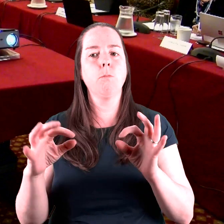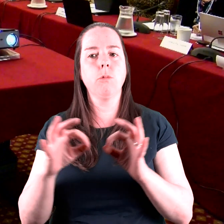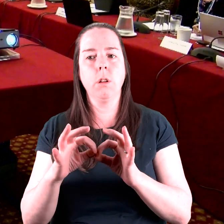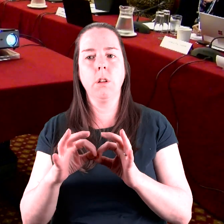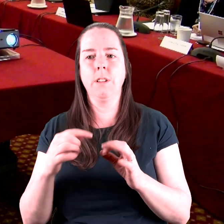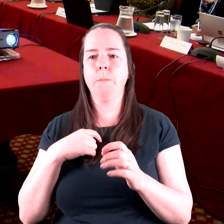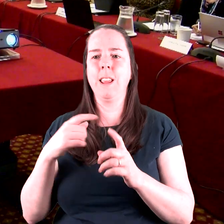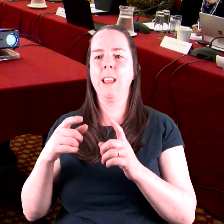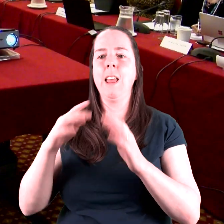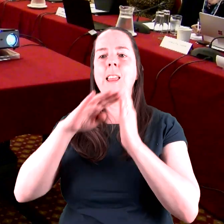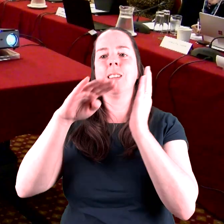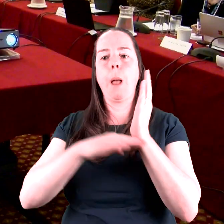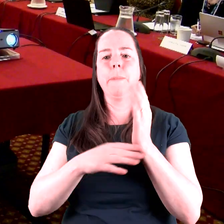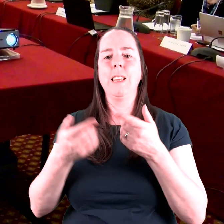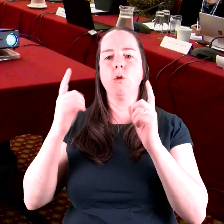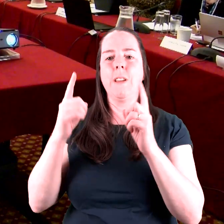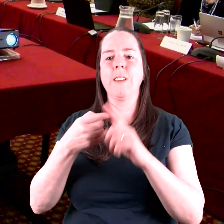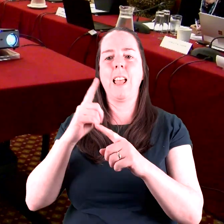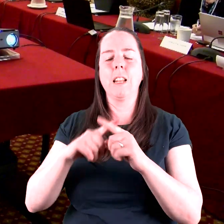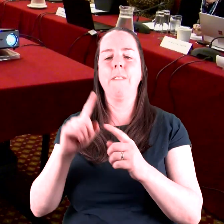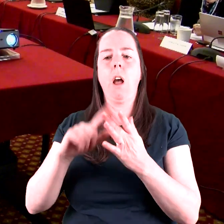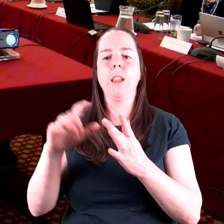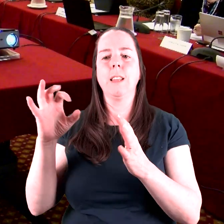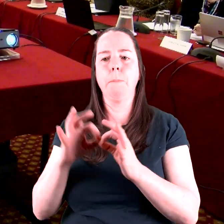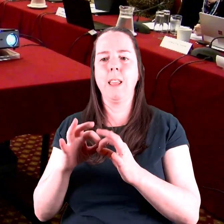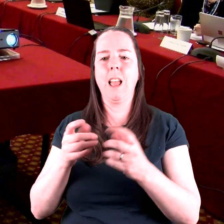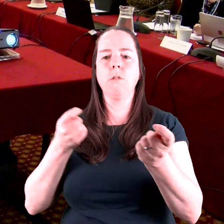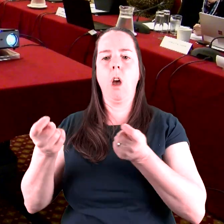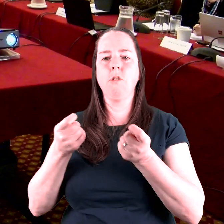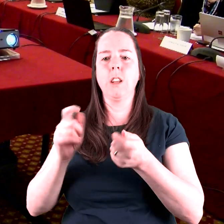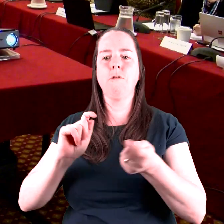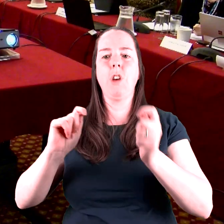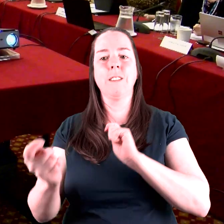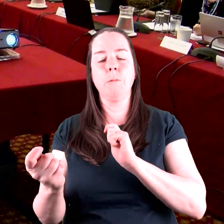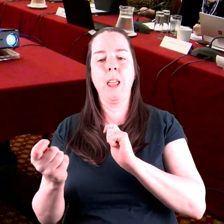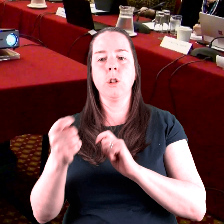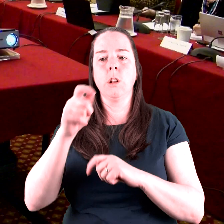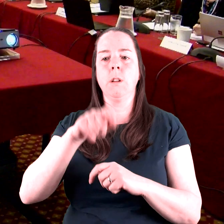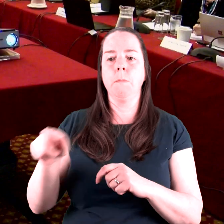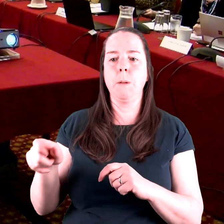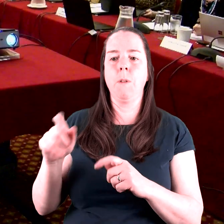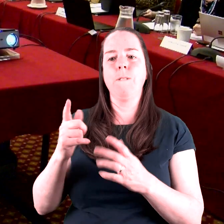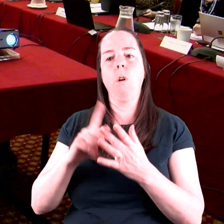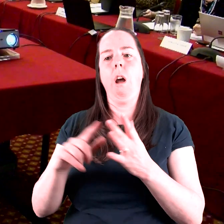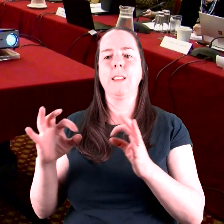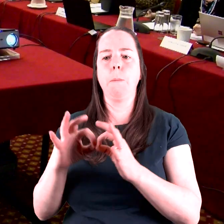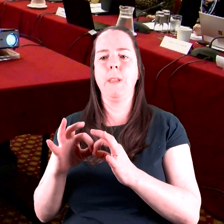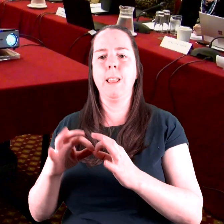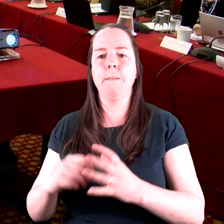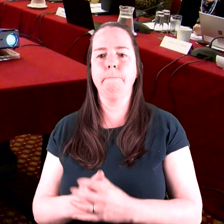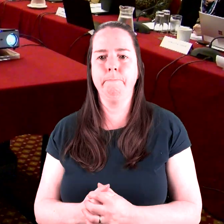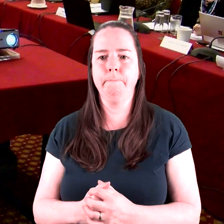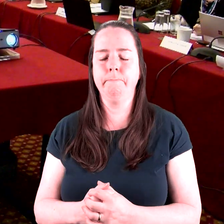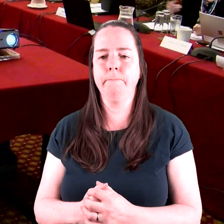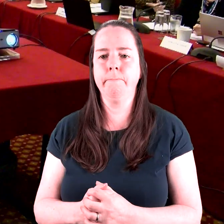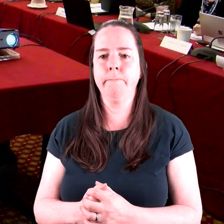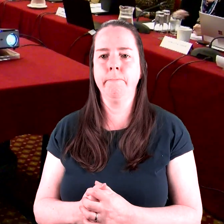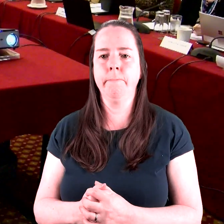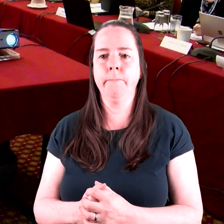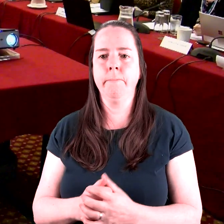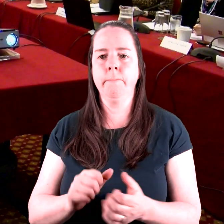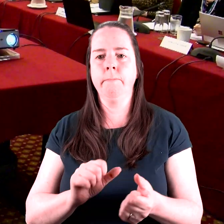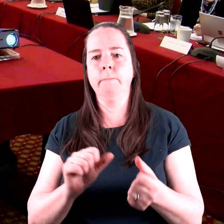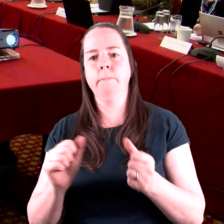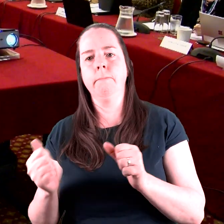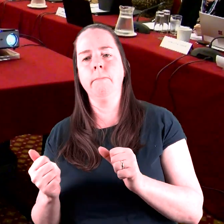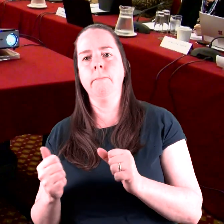I'm Karen Broughton. I'm Deputy Chief Exec of the ICB and Director of Transformation and People for the ICB.